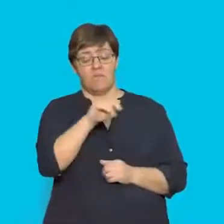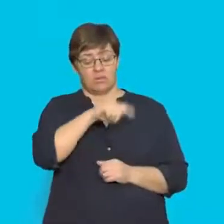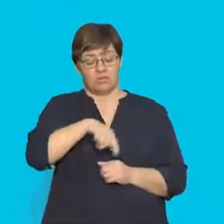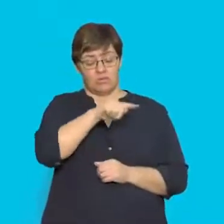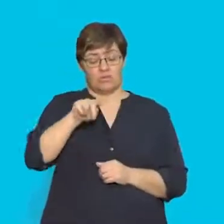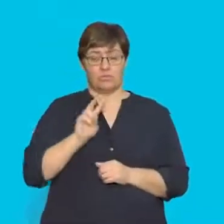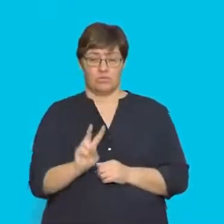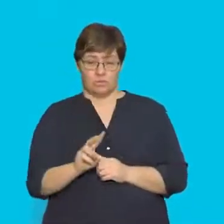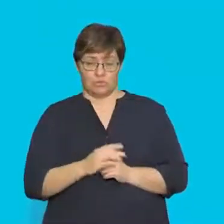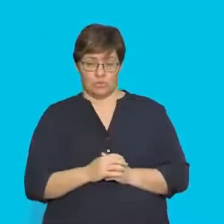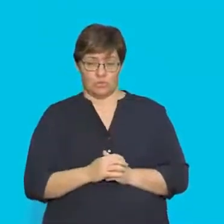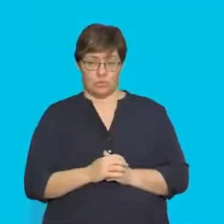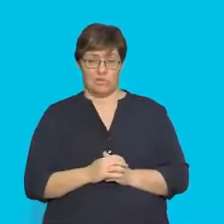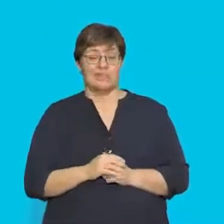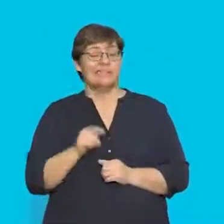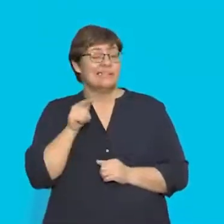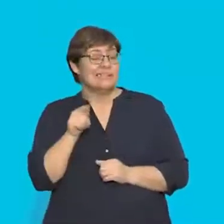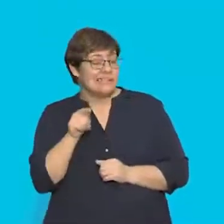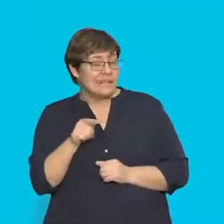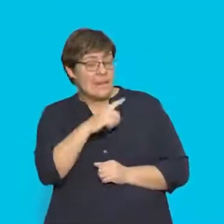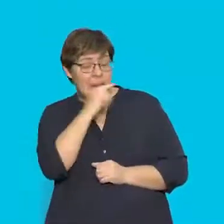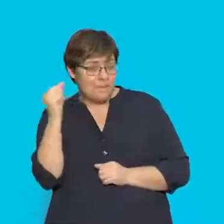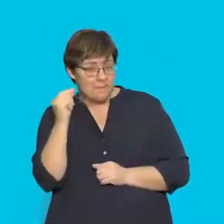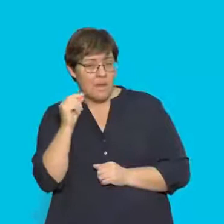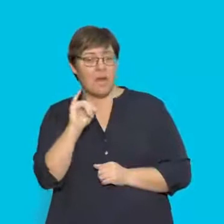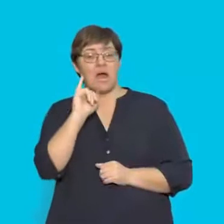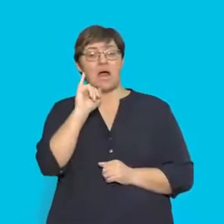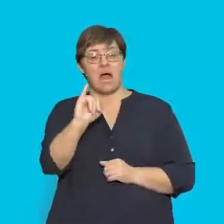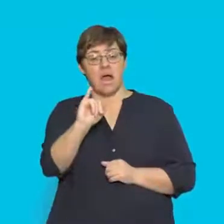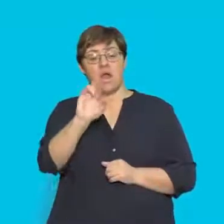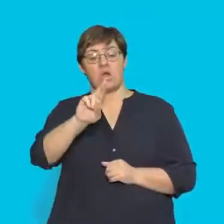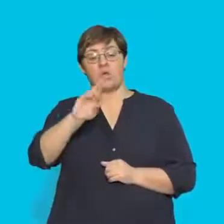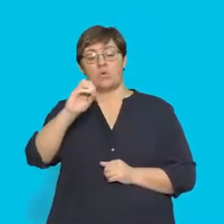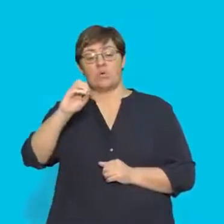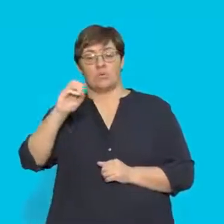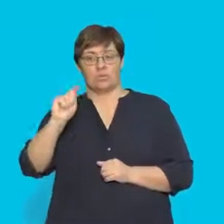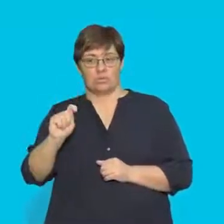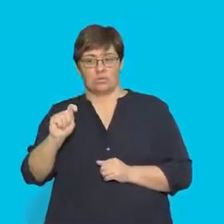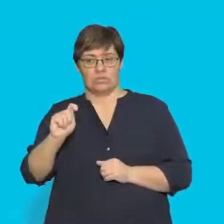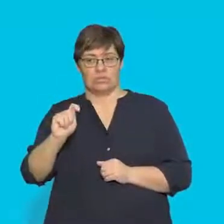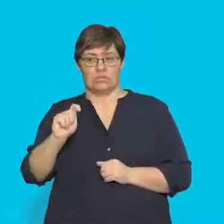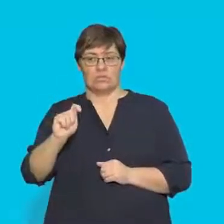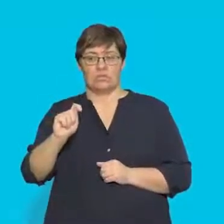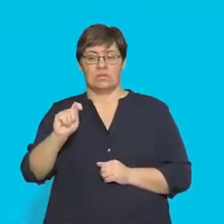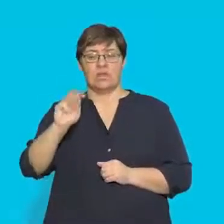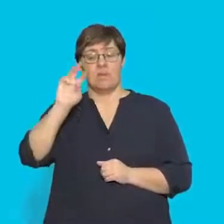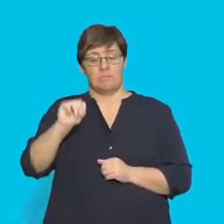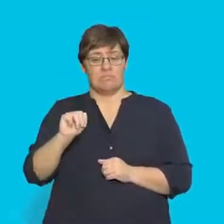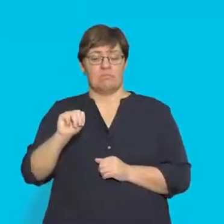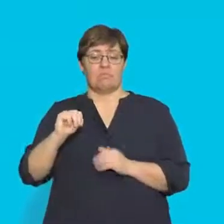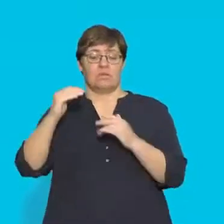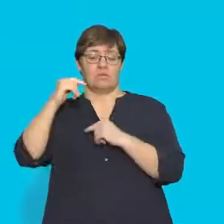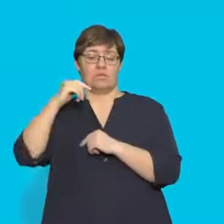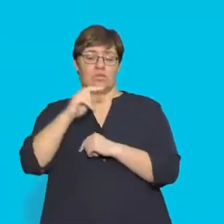square root of 2. And that is called the I root mean square. Now, that's a